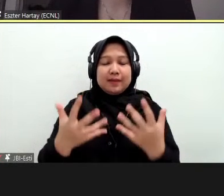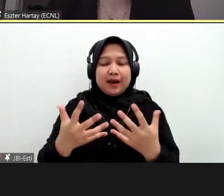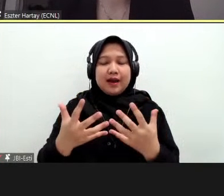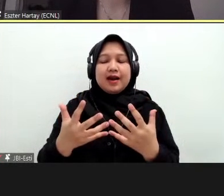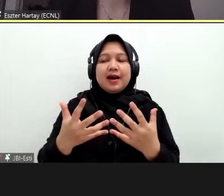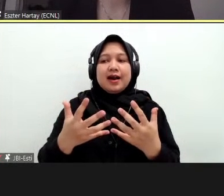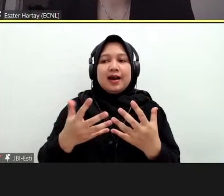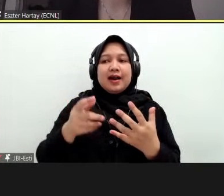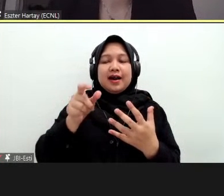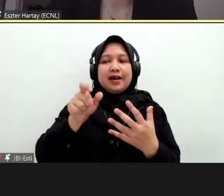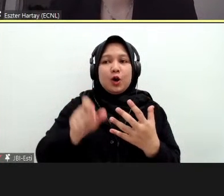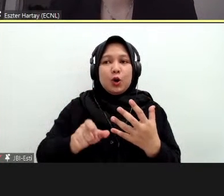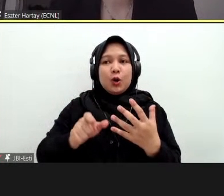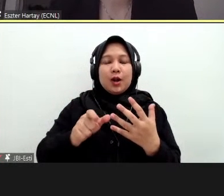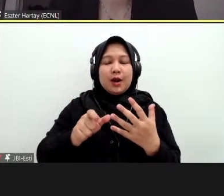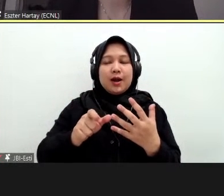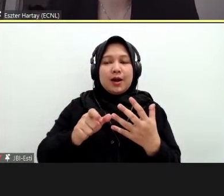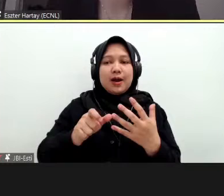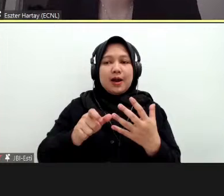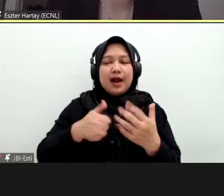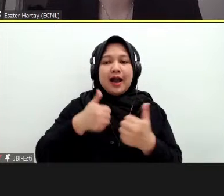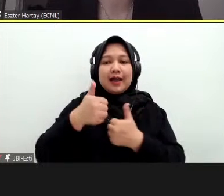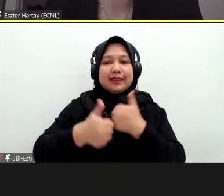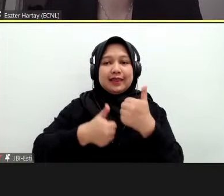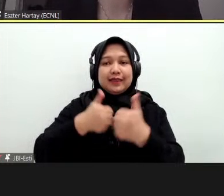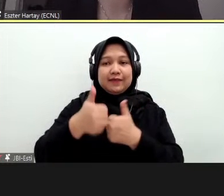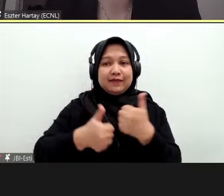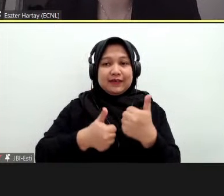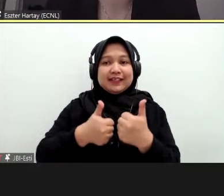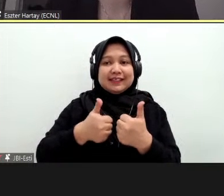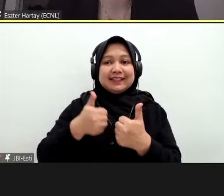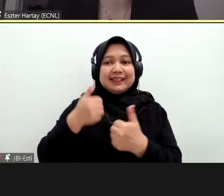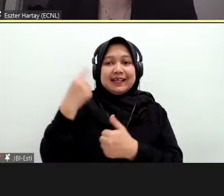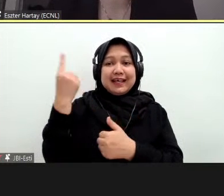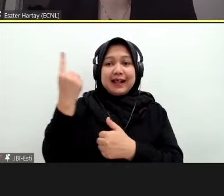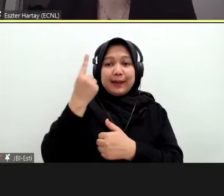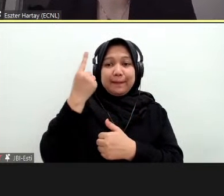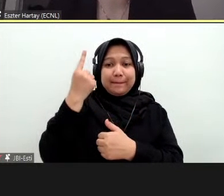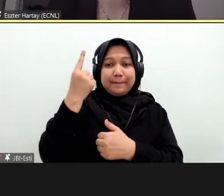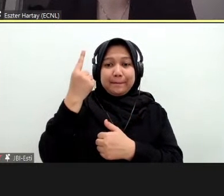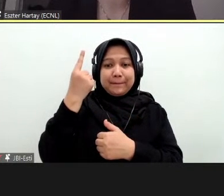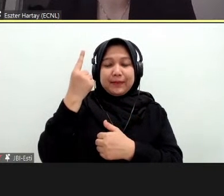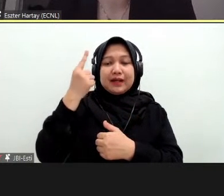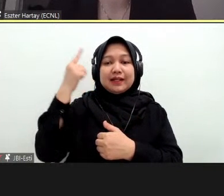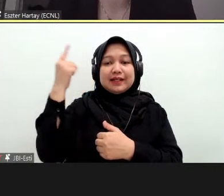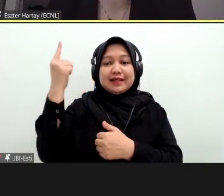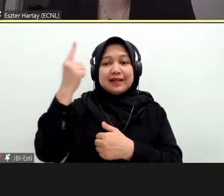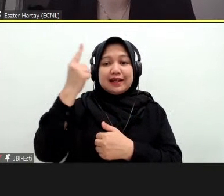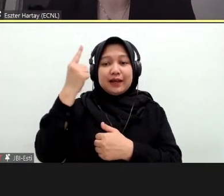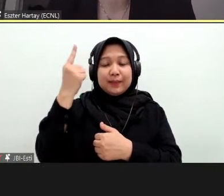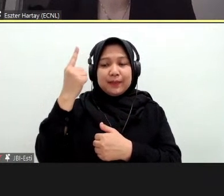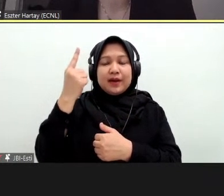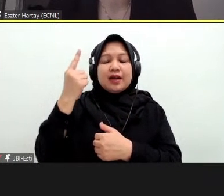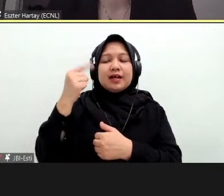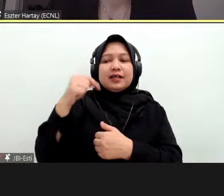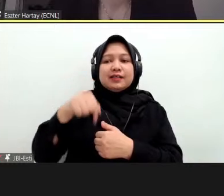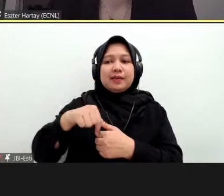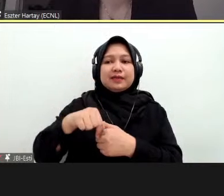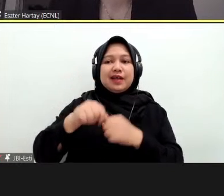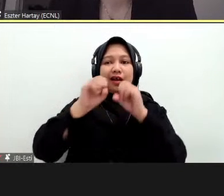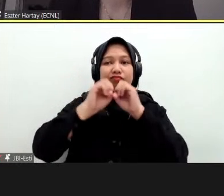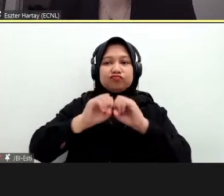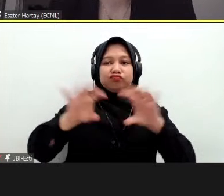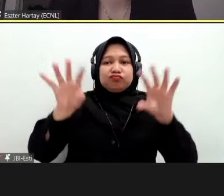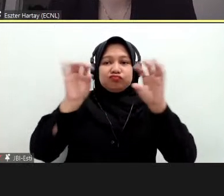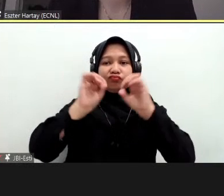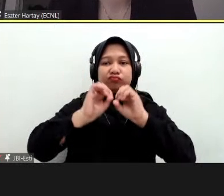Climate activists and movements fighting against the climate crisis are under pressure across the globe.